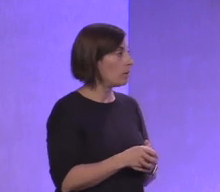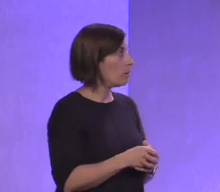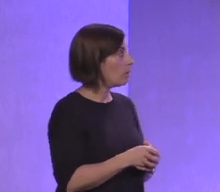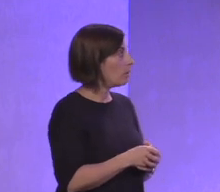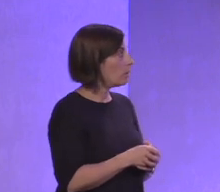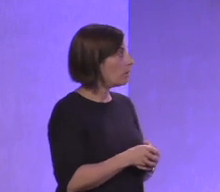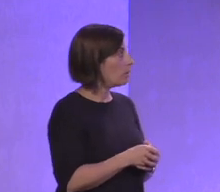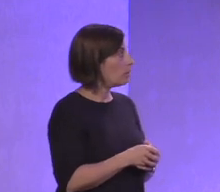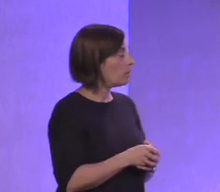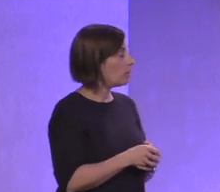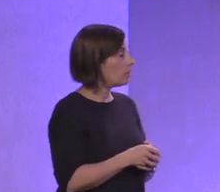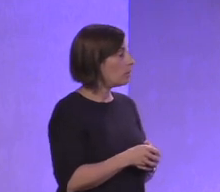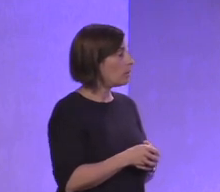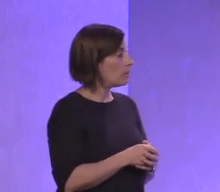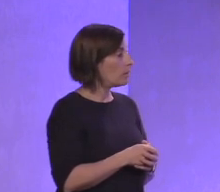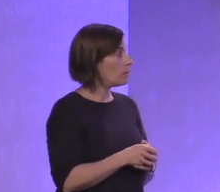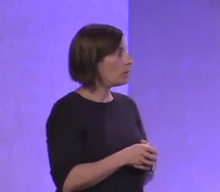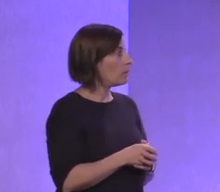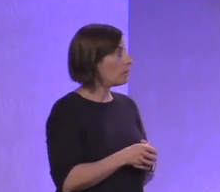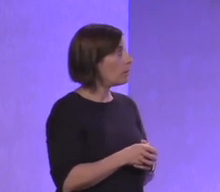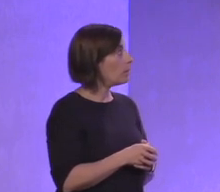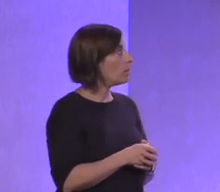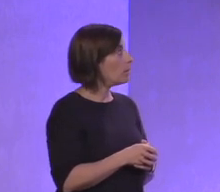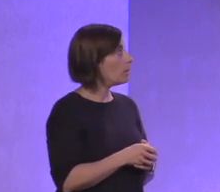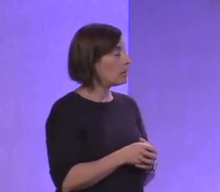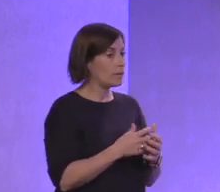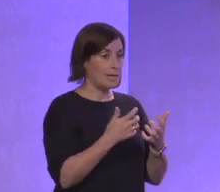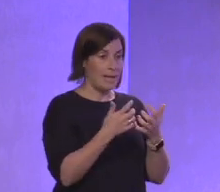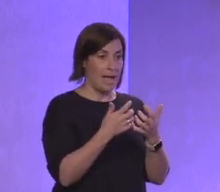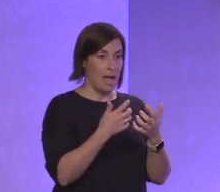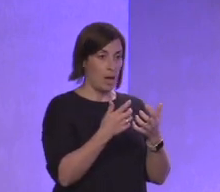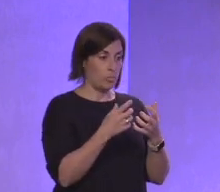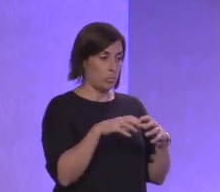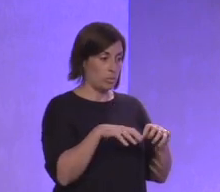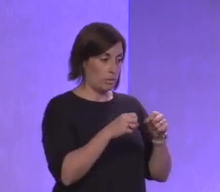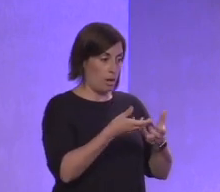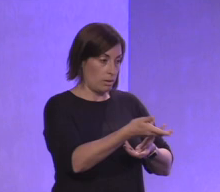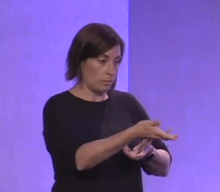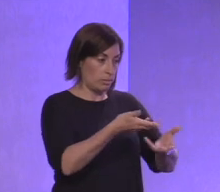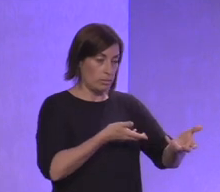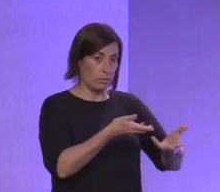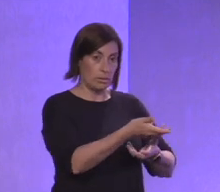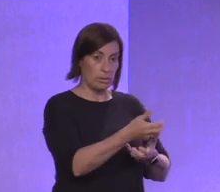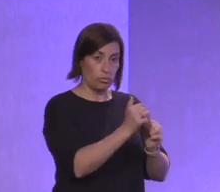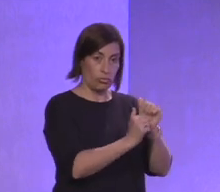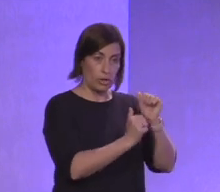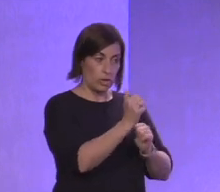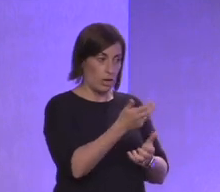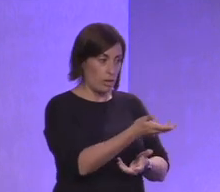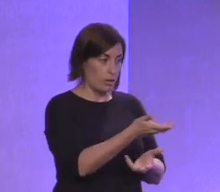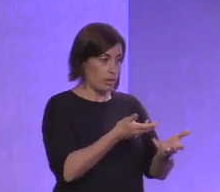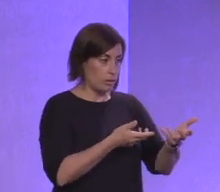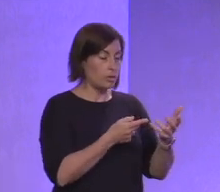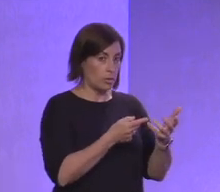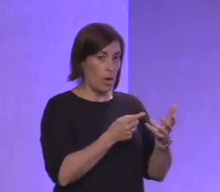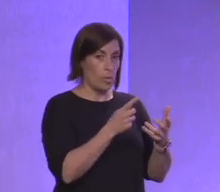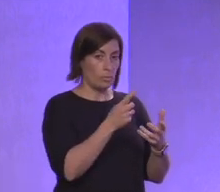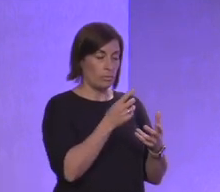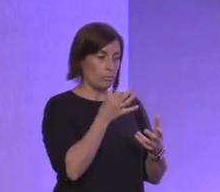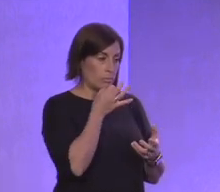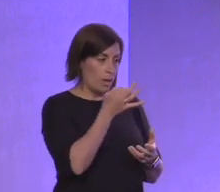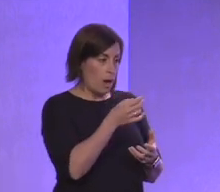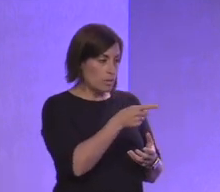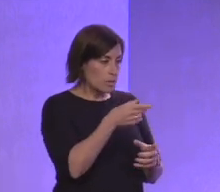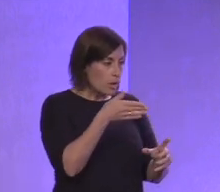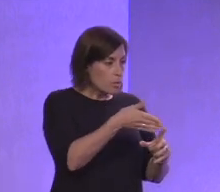Alan Fine. And it's a way of structuring your conversations. So the first step is to establish your partner's goal. What